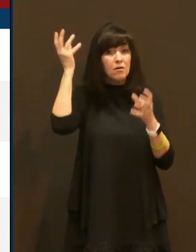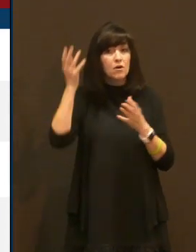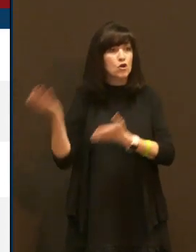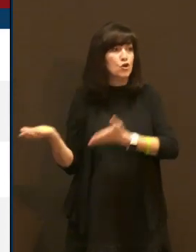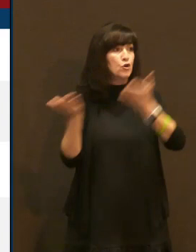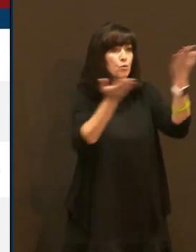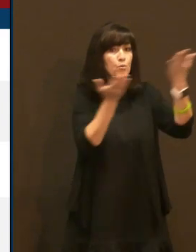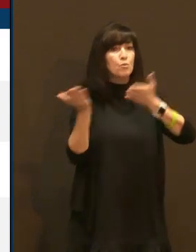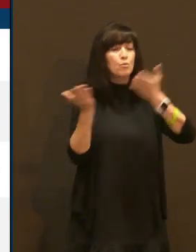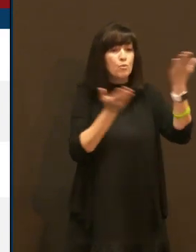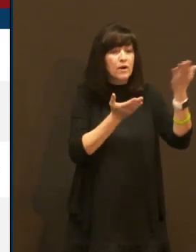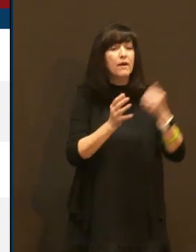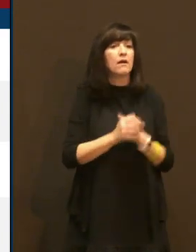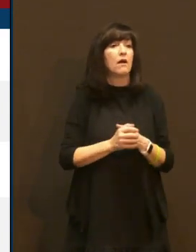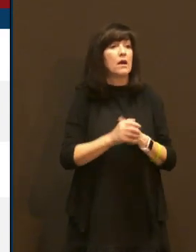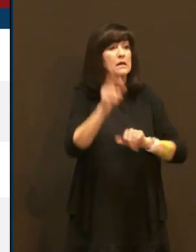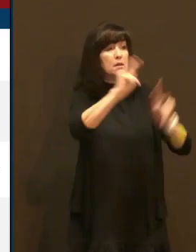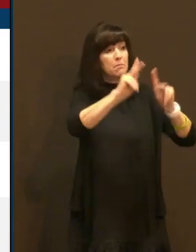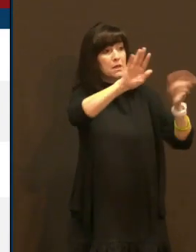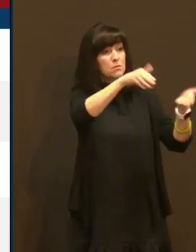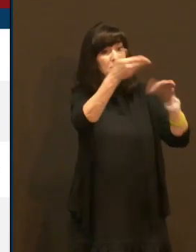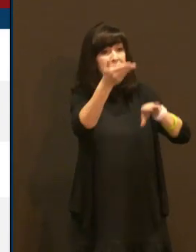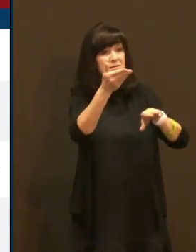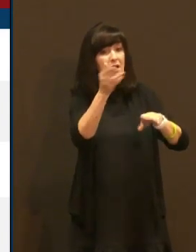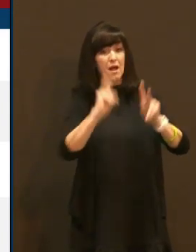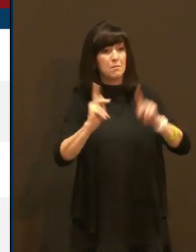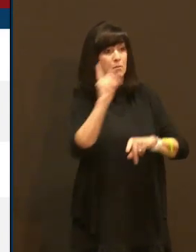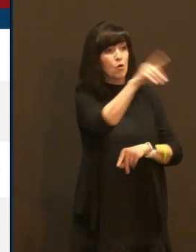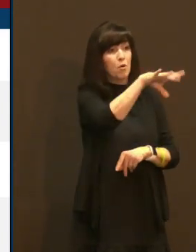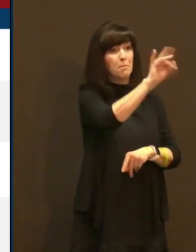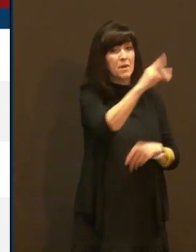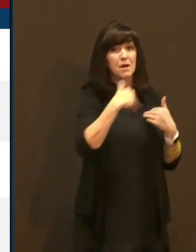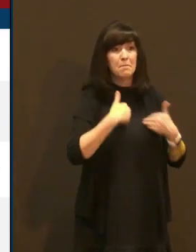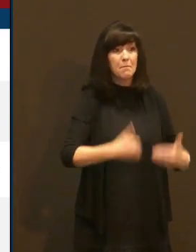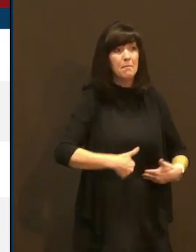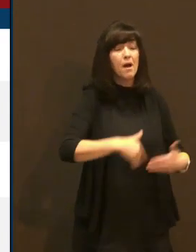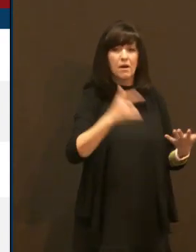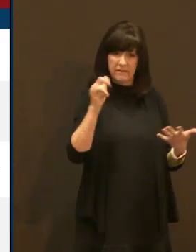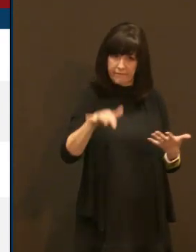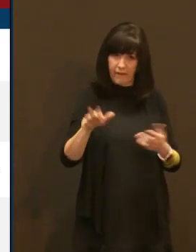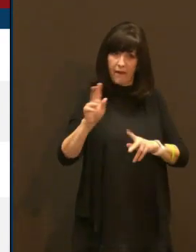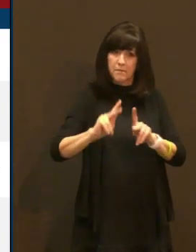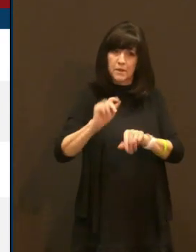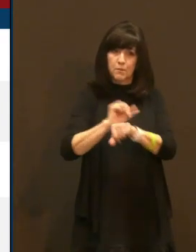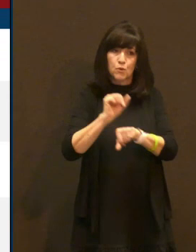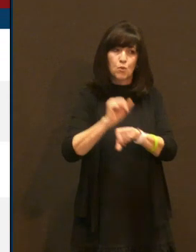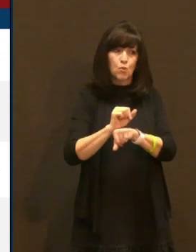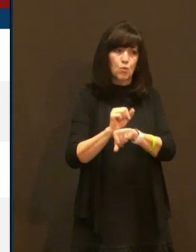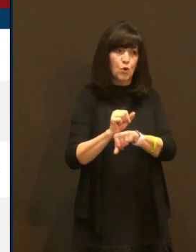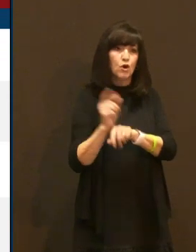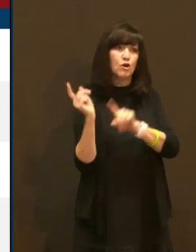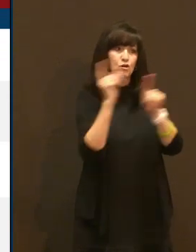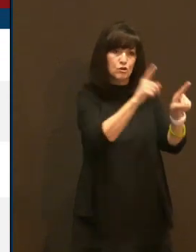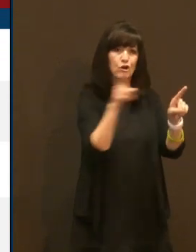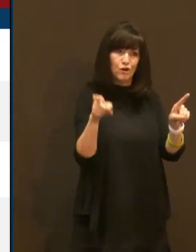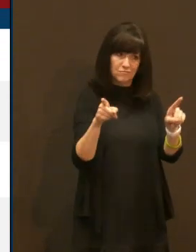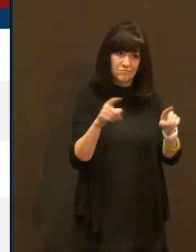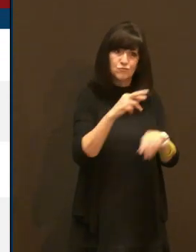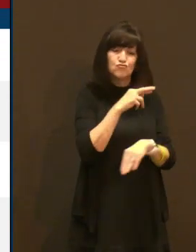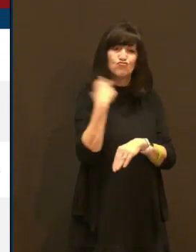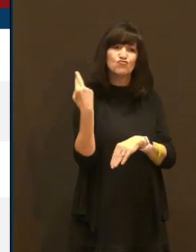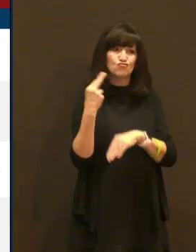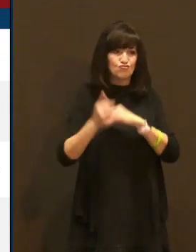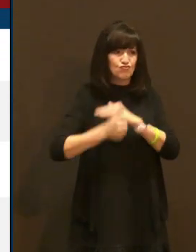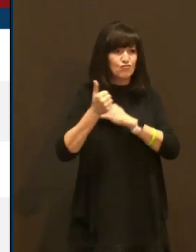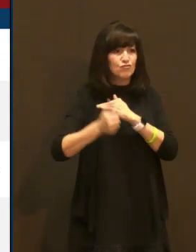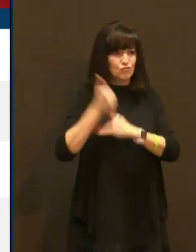mortuary services. They may not specifically be providing care for individuals with